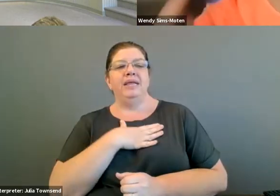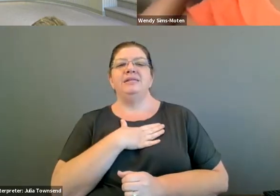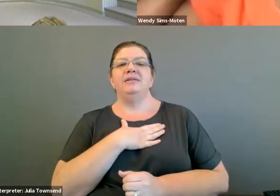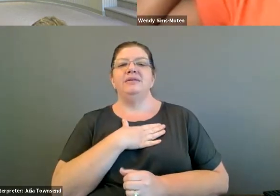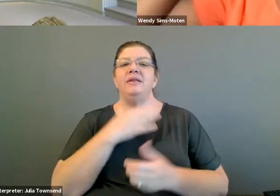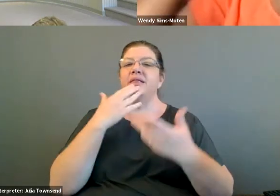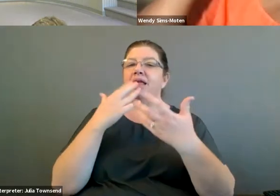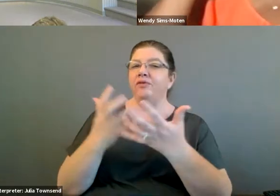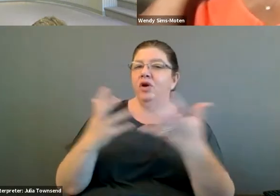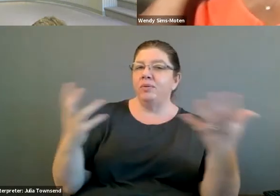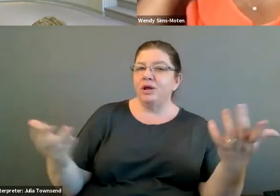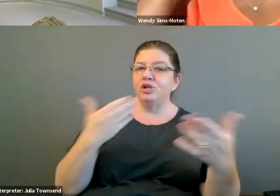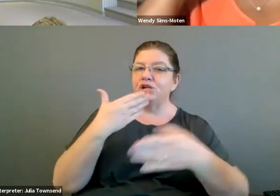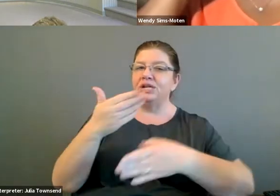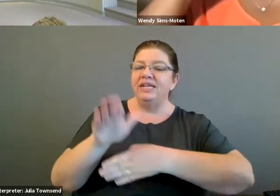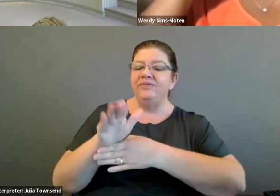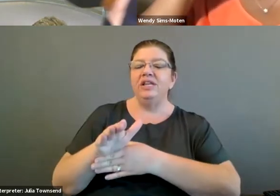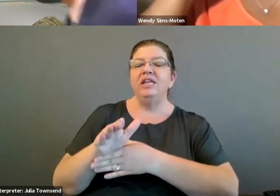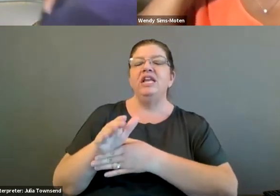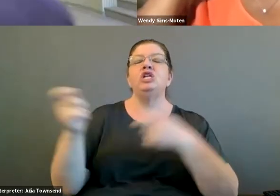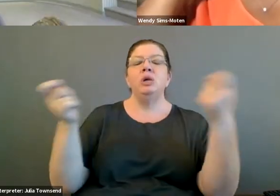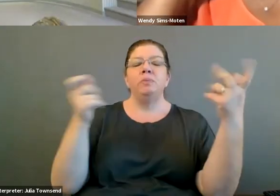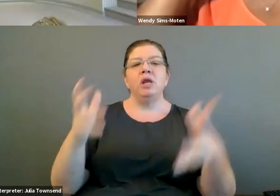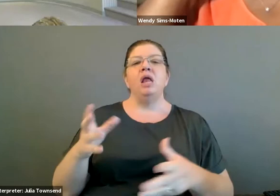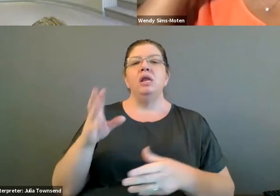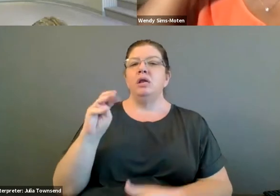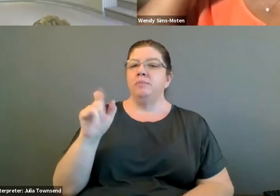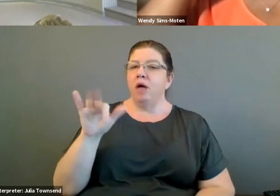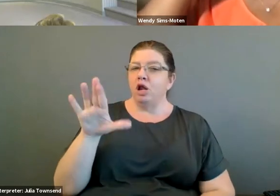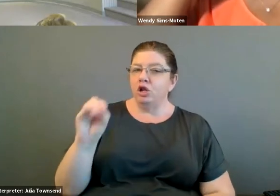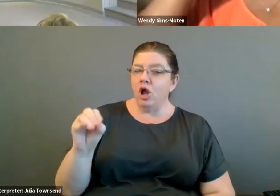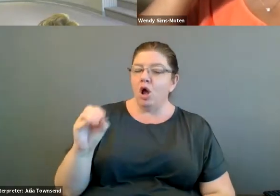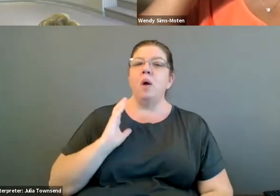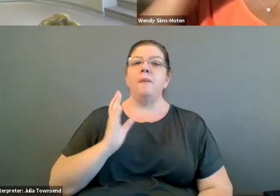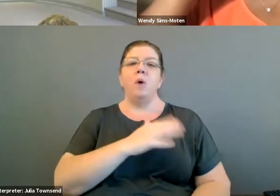Thank you very much. Good evening, Superintendent Maldonado, board members.